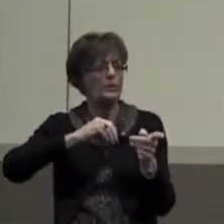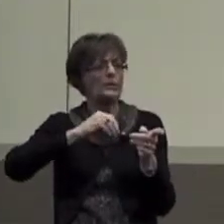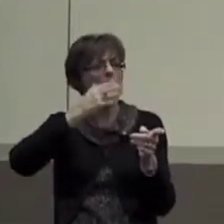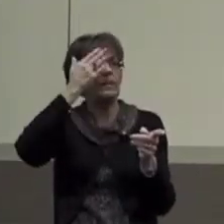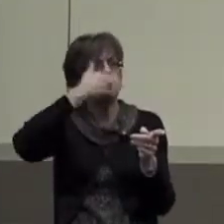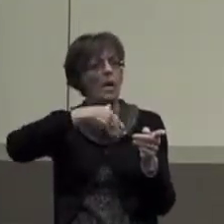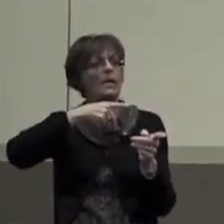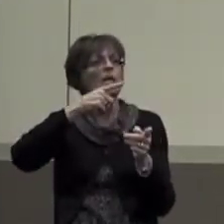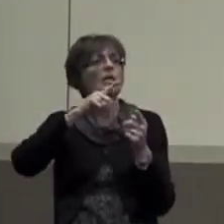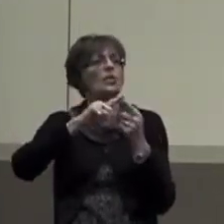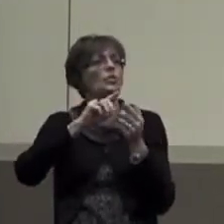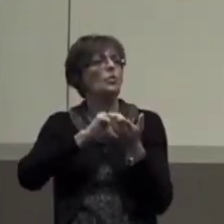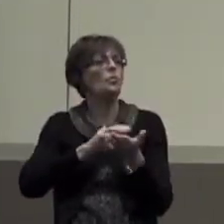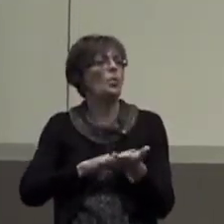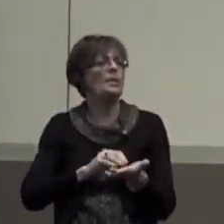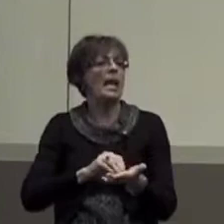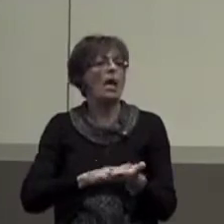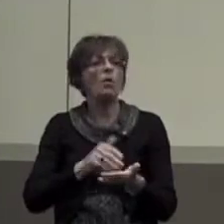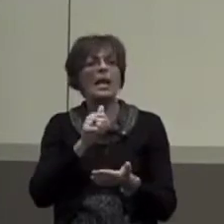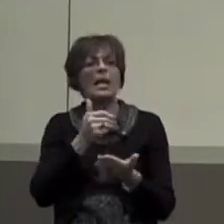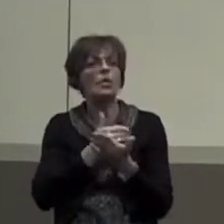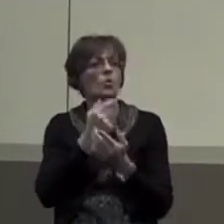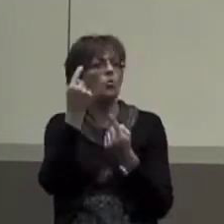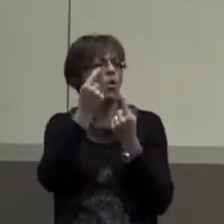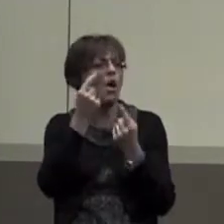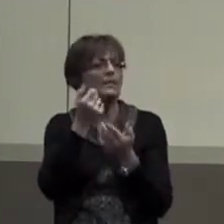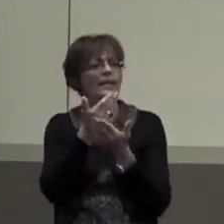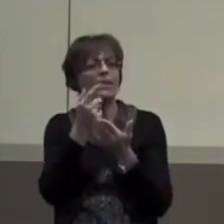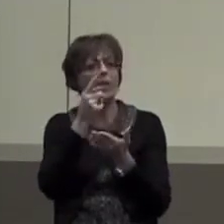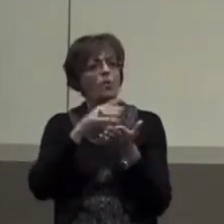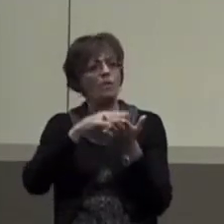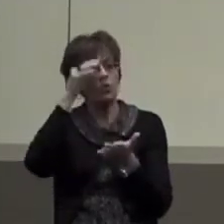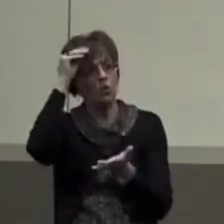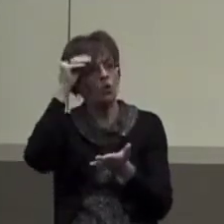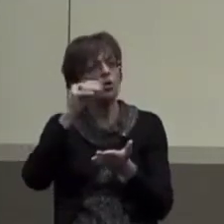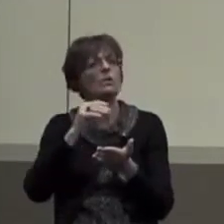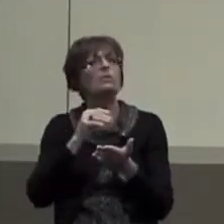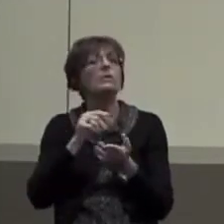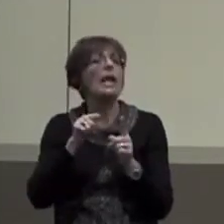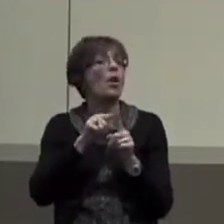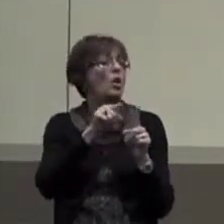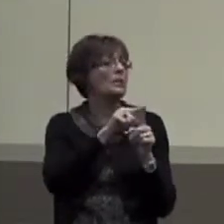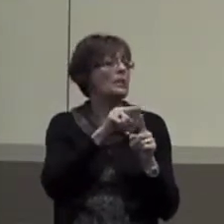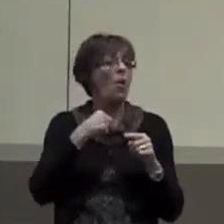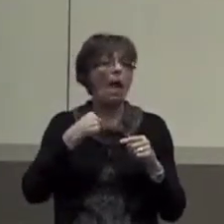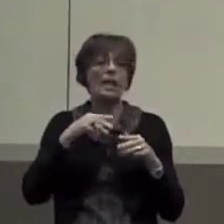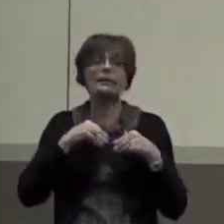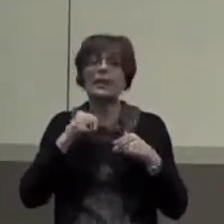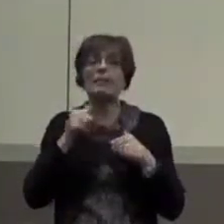any new thoughts that you have or anything you've learned, and I'll also take any questions.